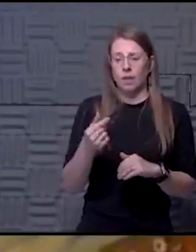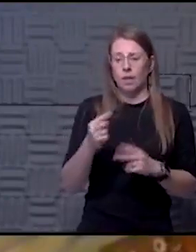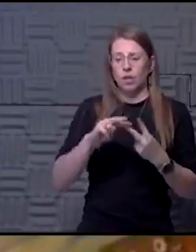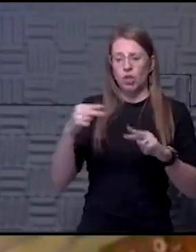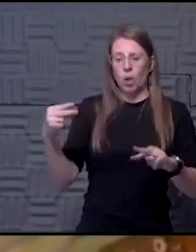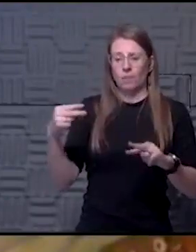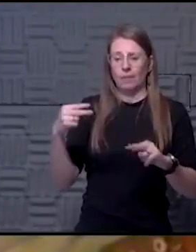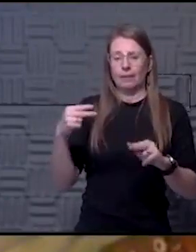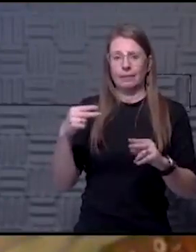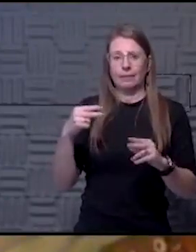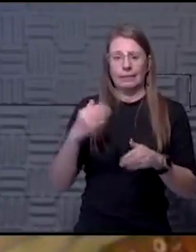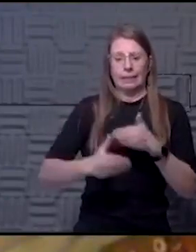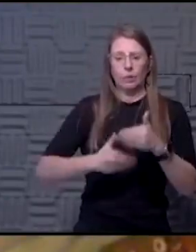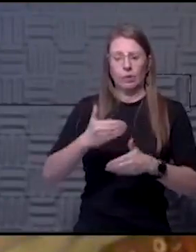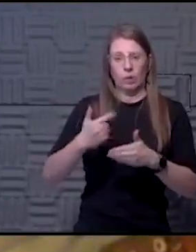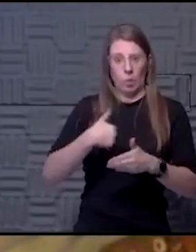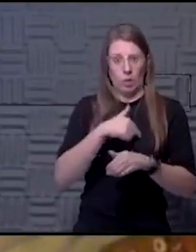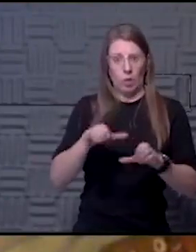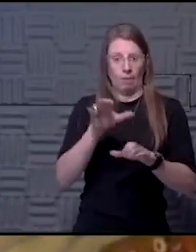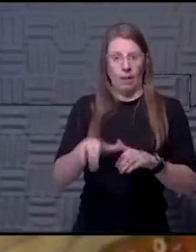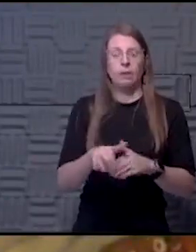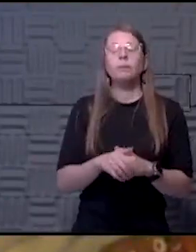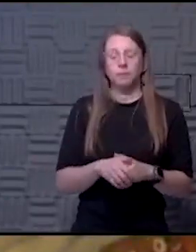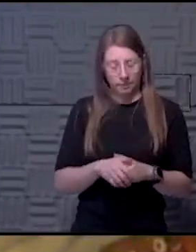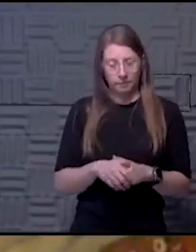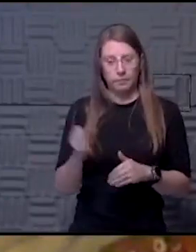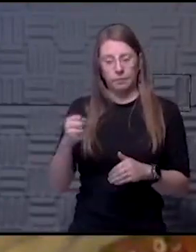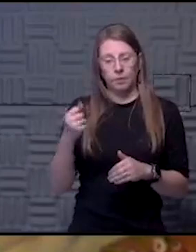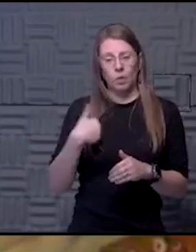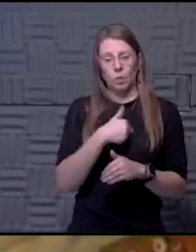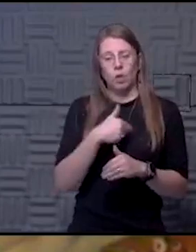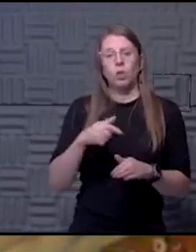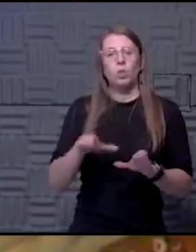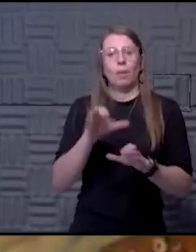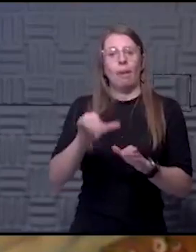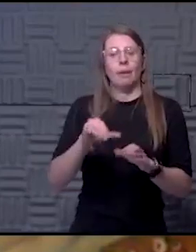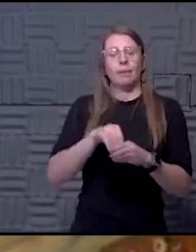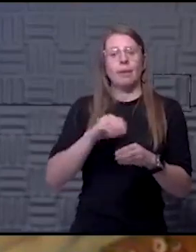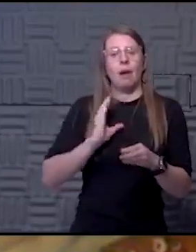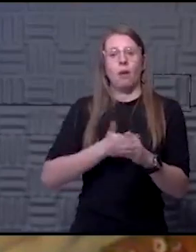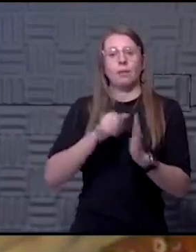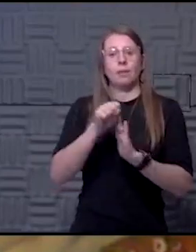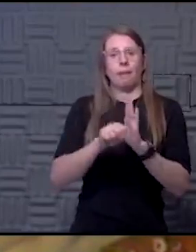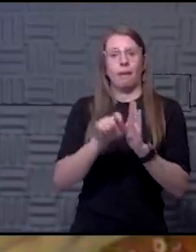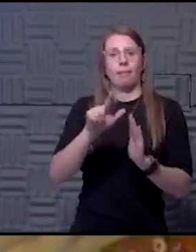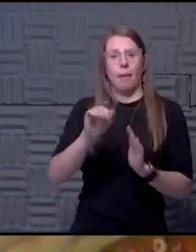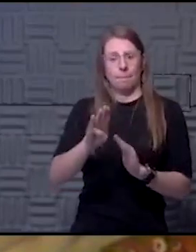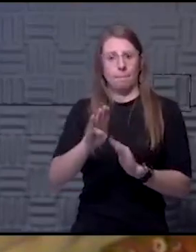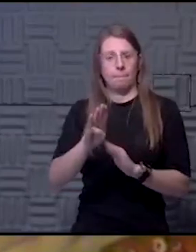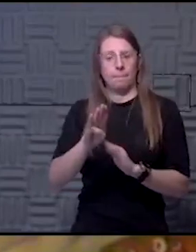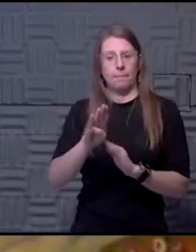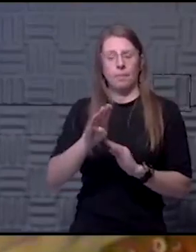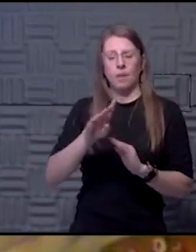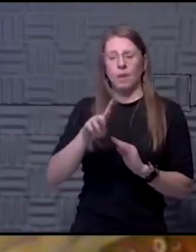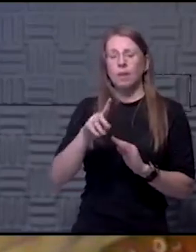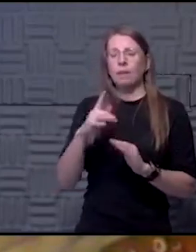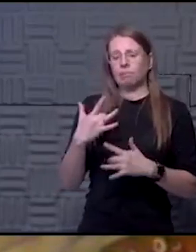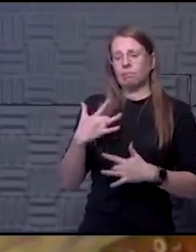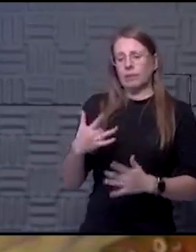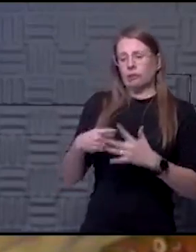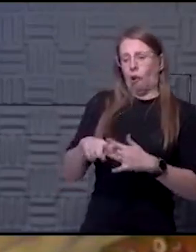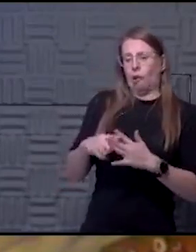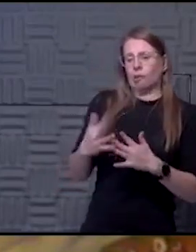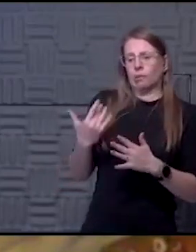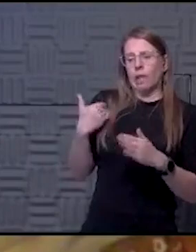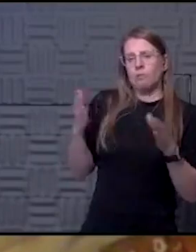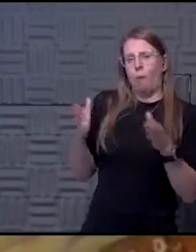sequencing? Yes, we are. We're doing it in our state lab. We were originally doing only a small amount just to kind of keep an